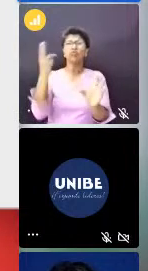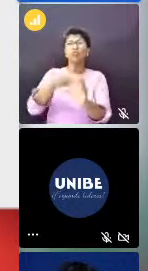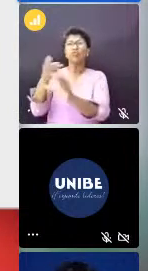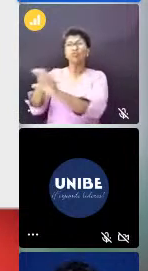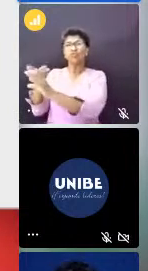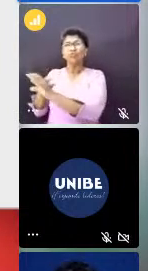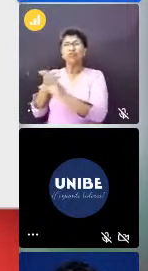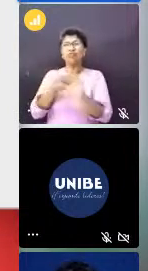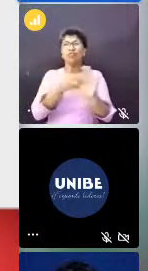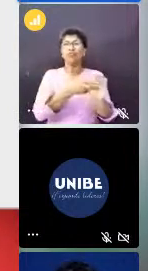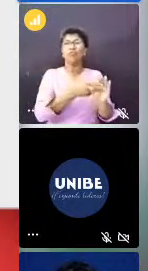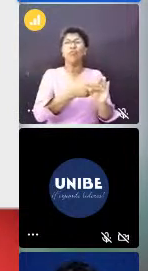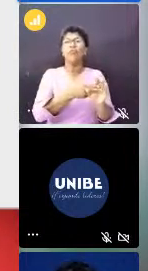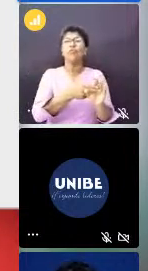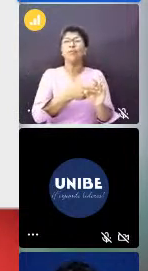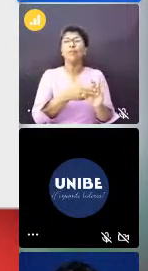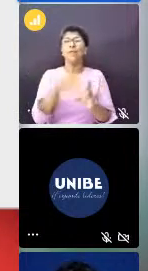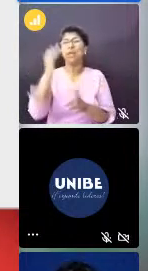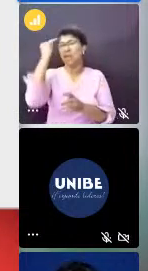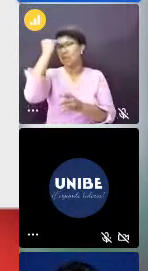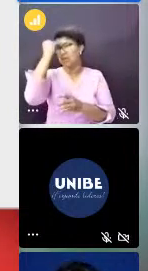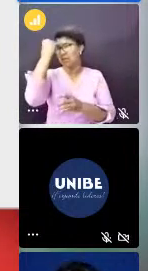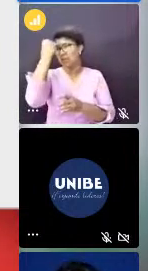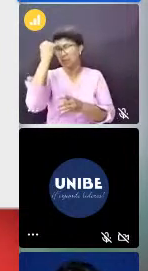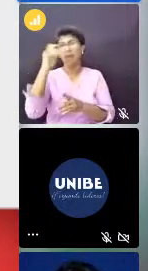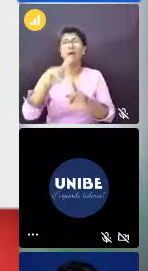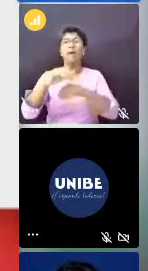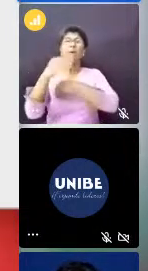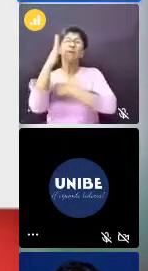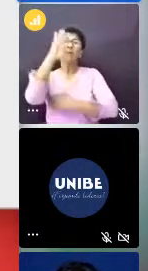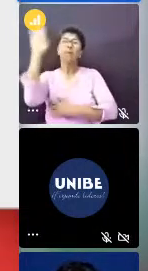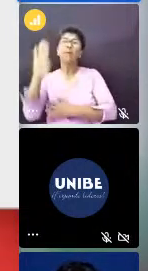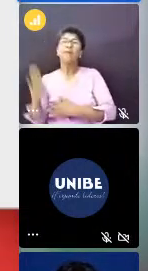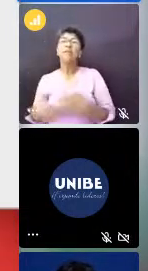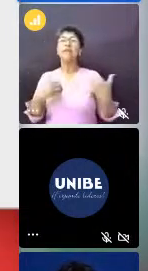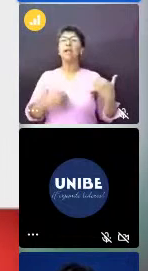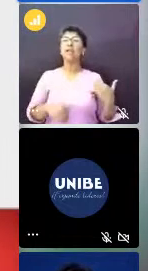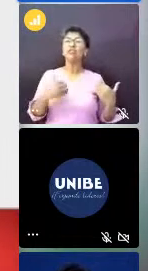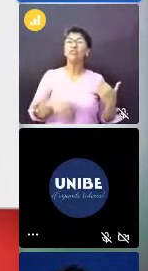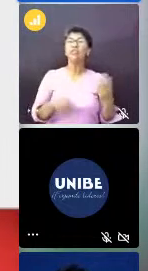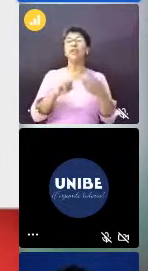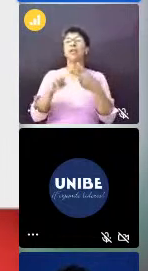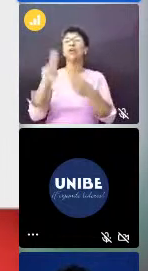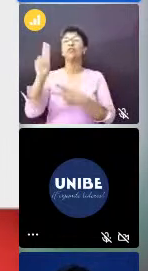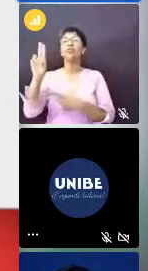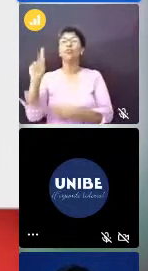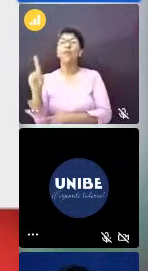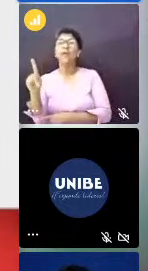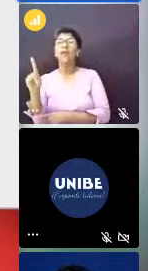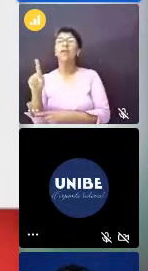instance, India, Pakistan, Brazil, Argentina, UK, Germany,